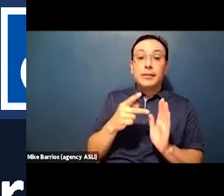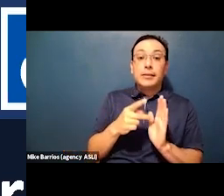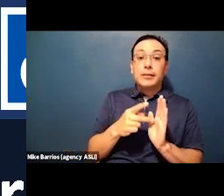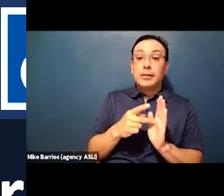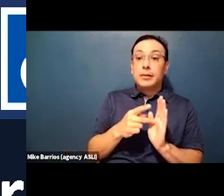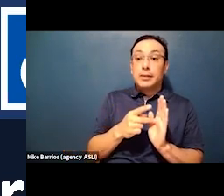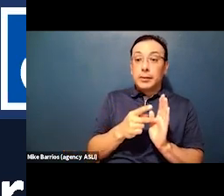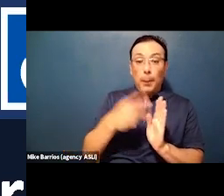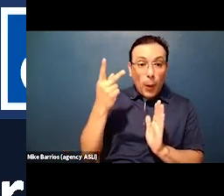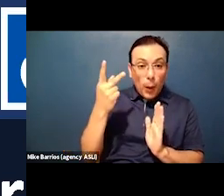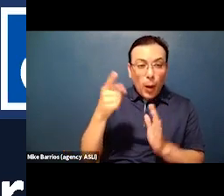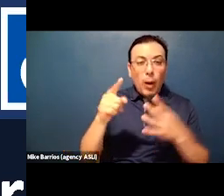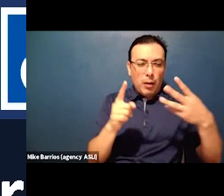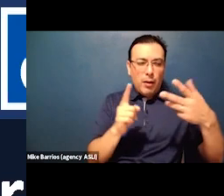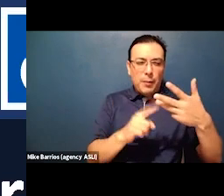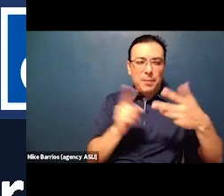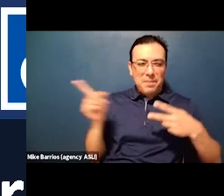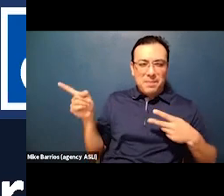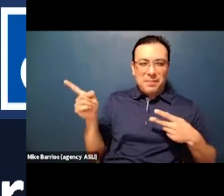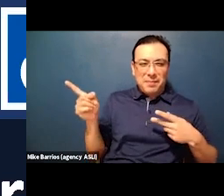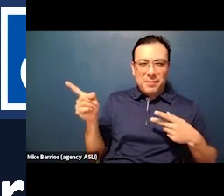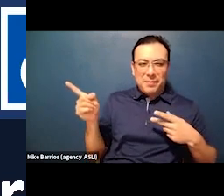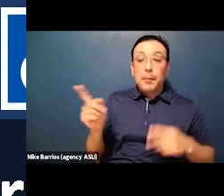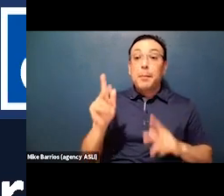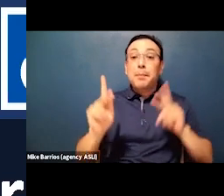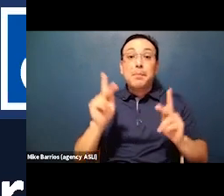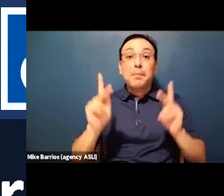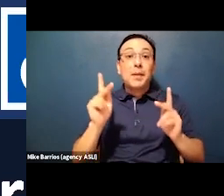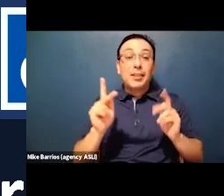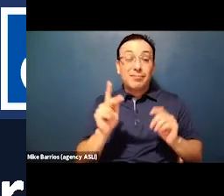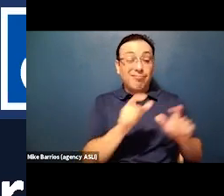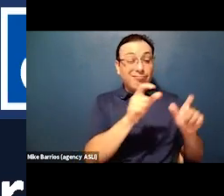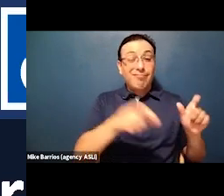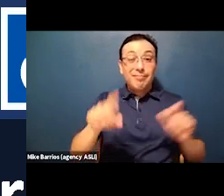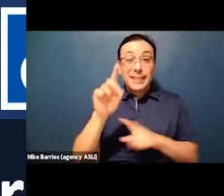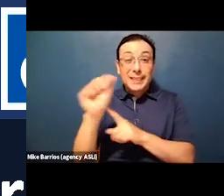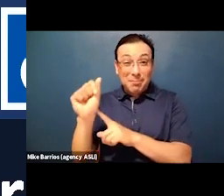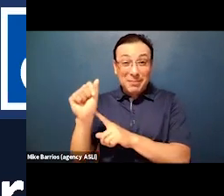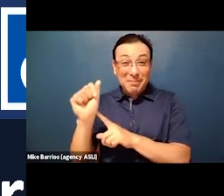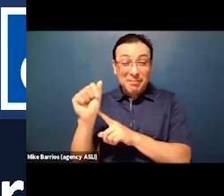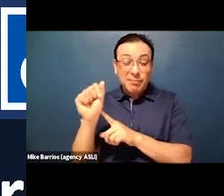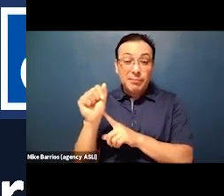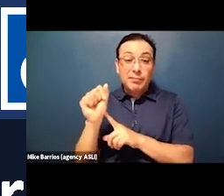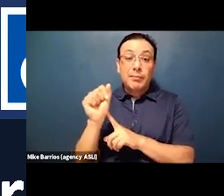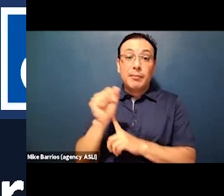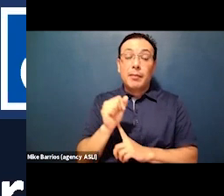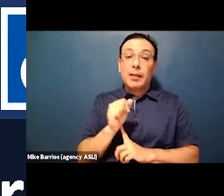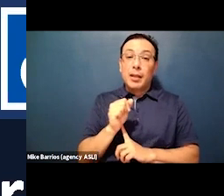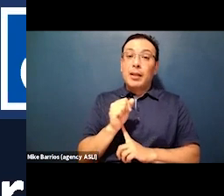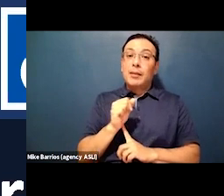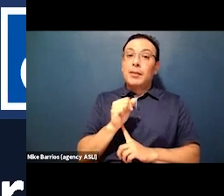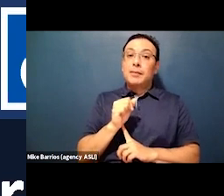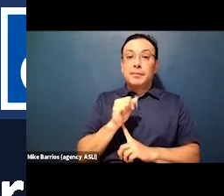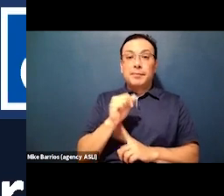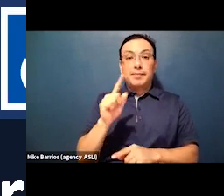people with disabilities are more than twice as likely to live in poverty. So that's even more of a challenge